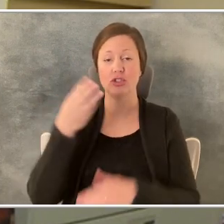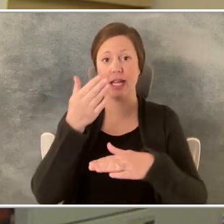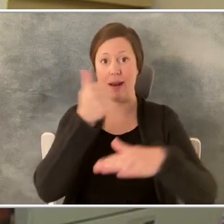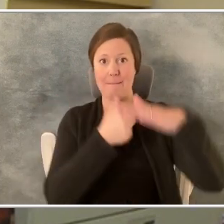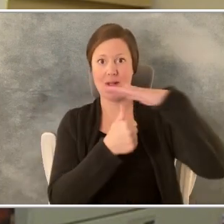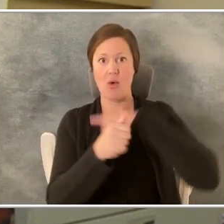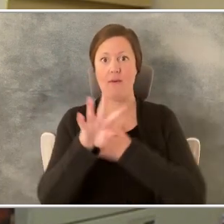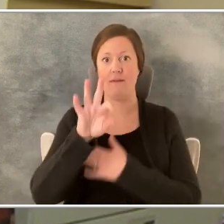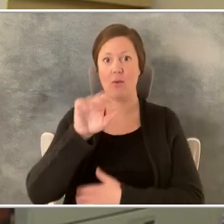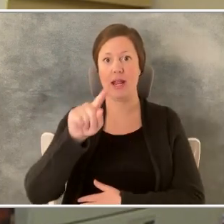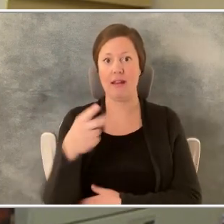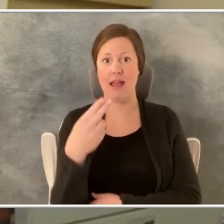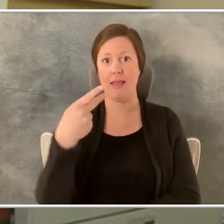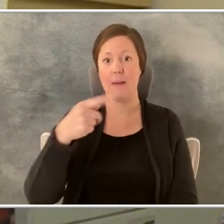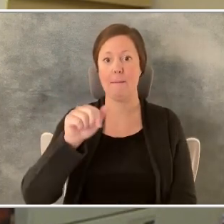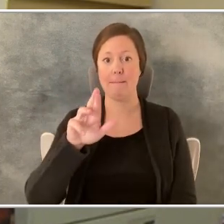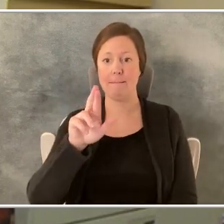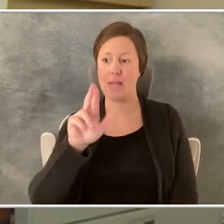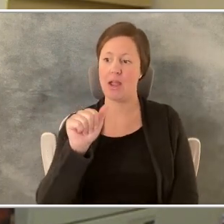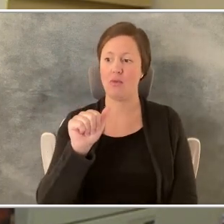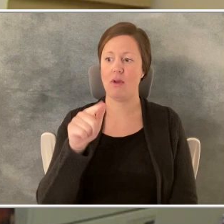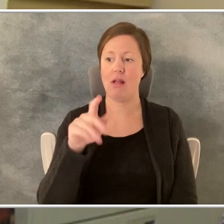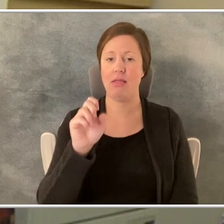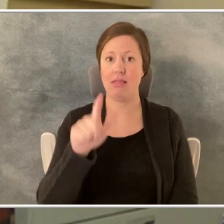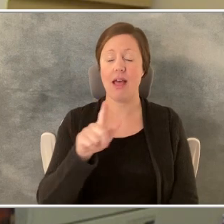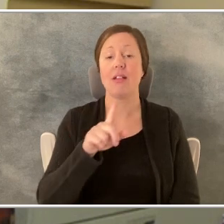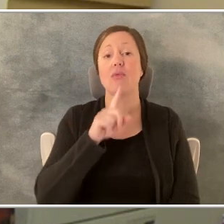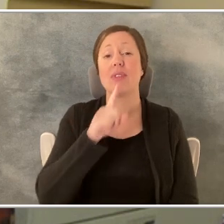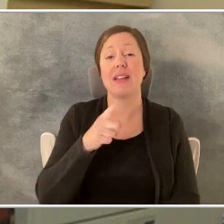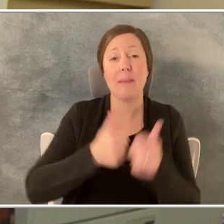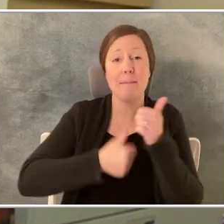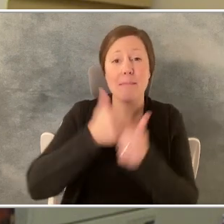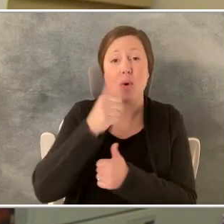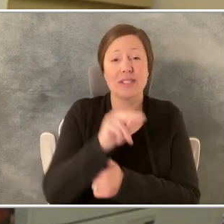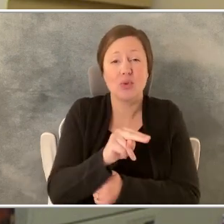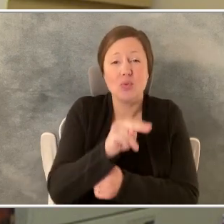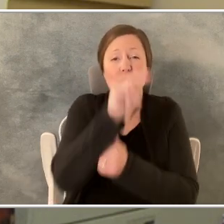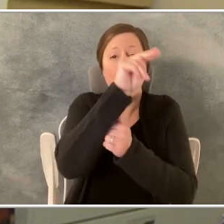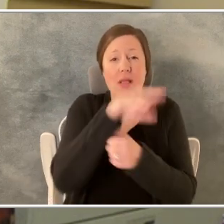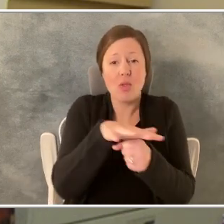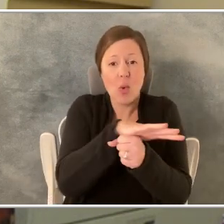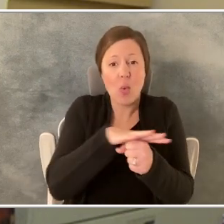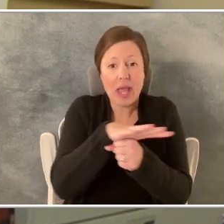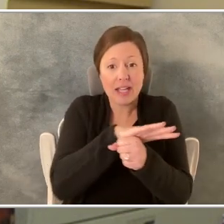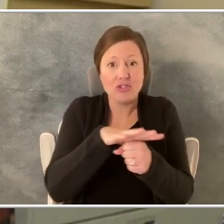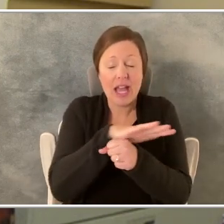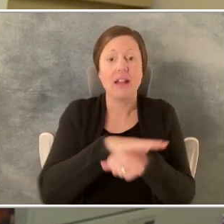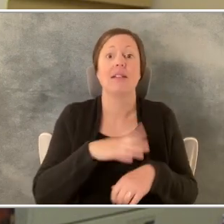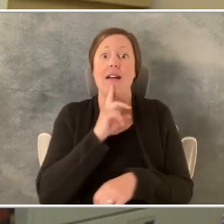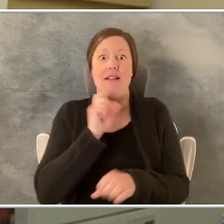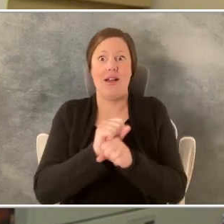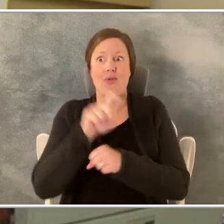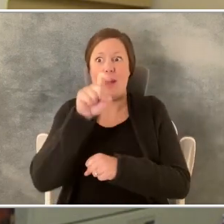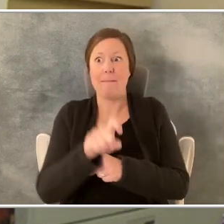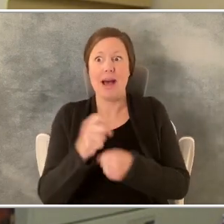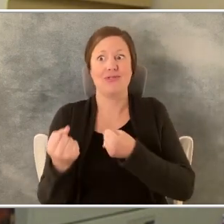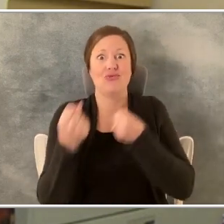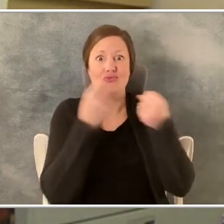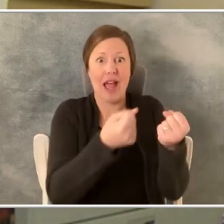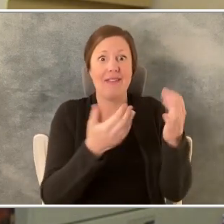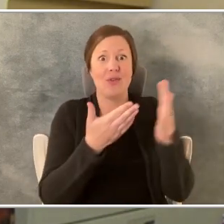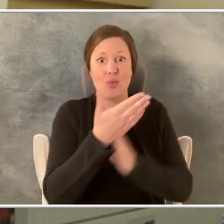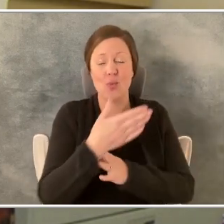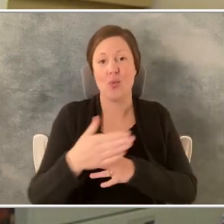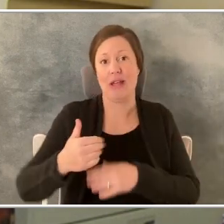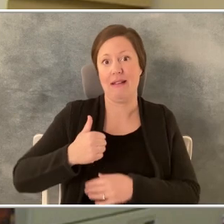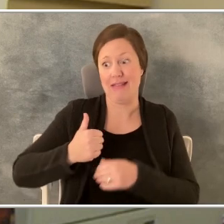it's the northwest furthest location of the lower 48. You actually have to drive through Canada, British Columbia to get to where